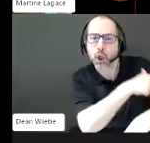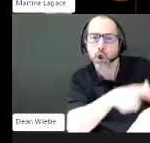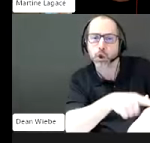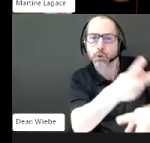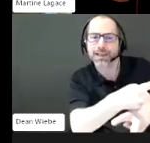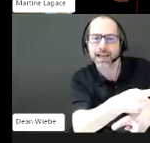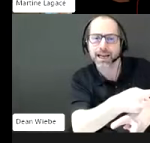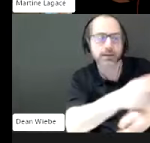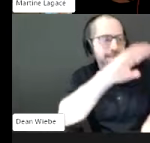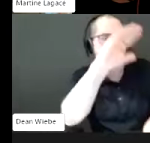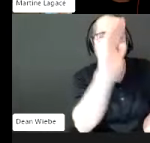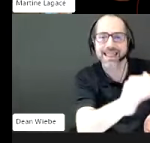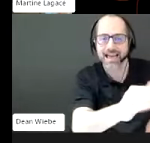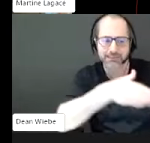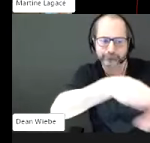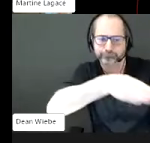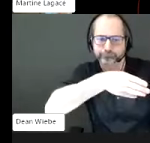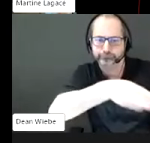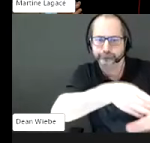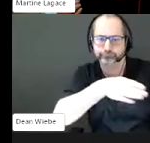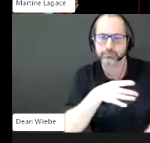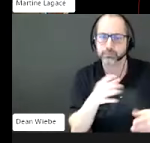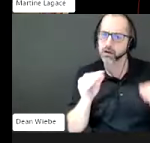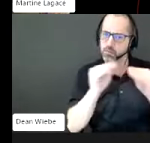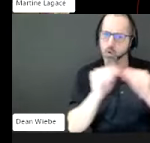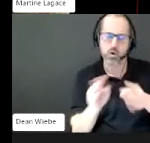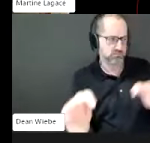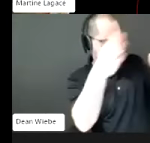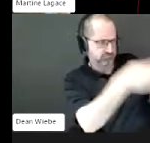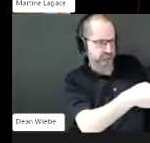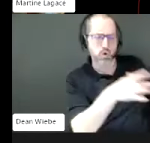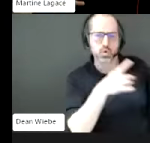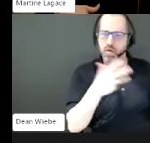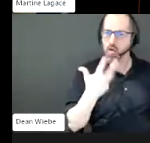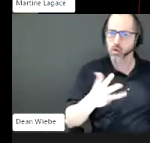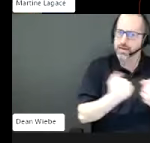less criticized, which